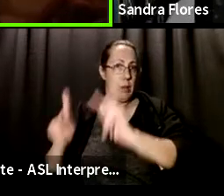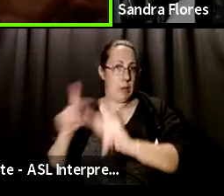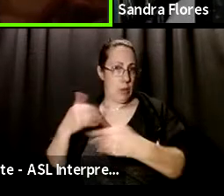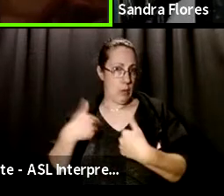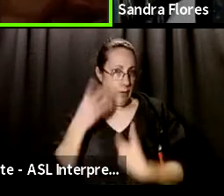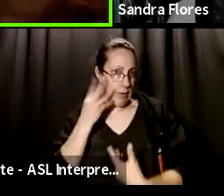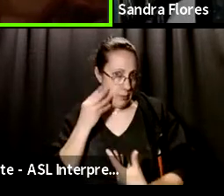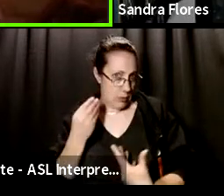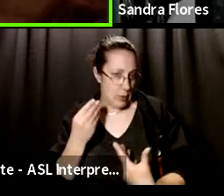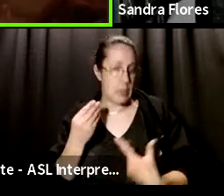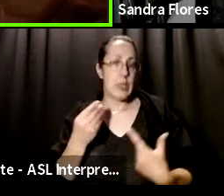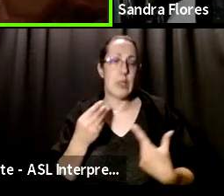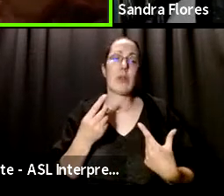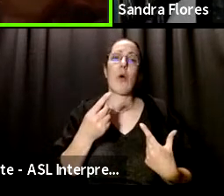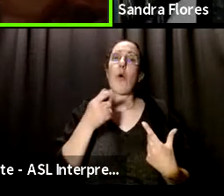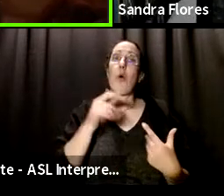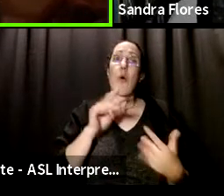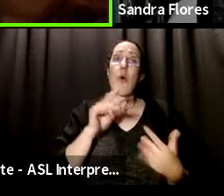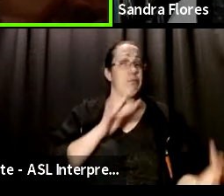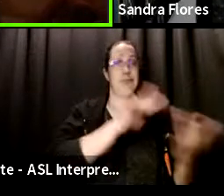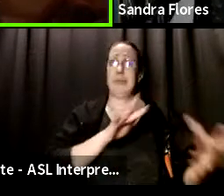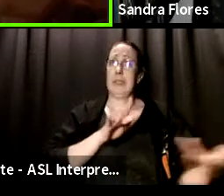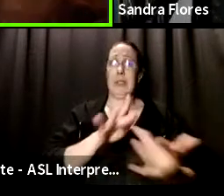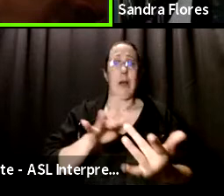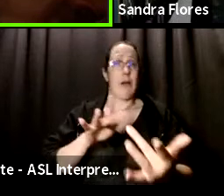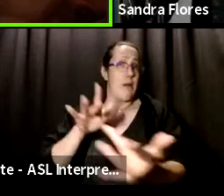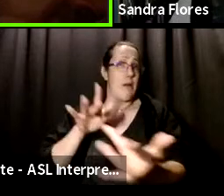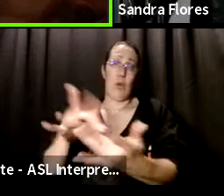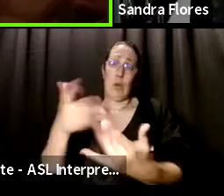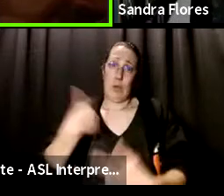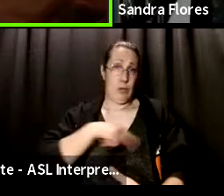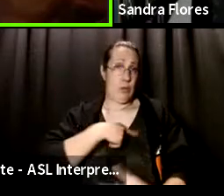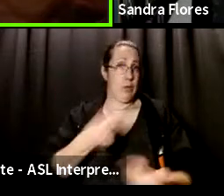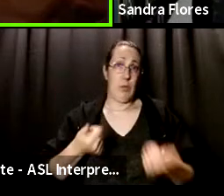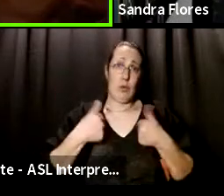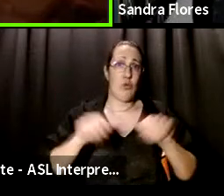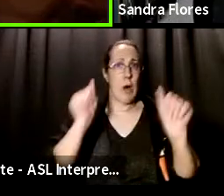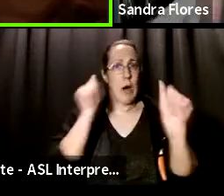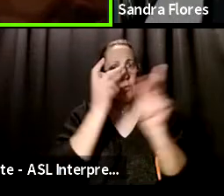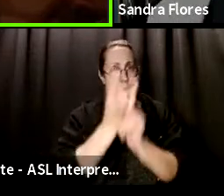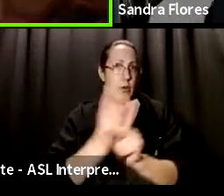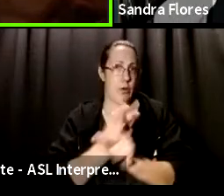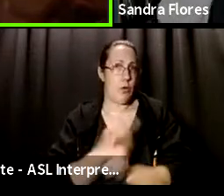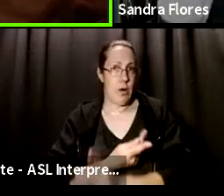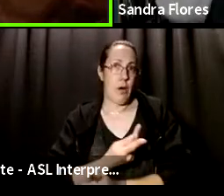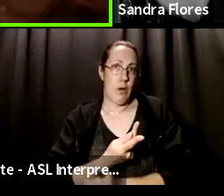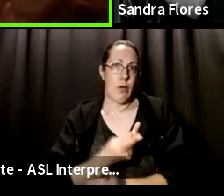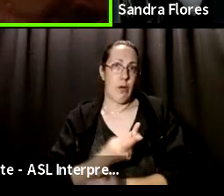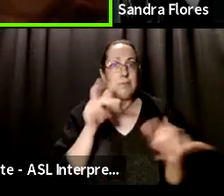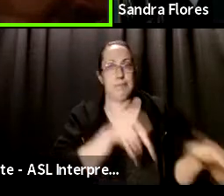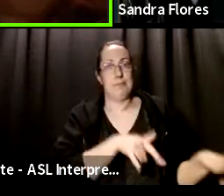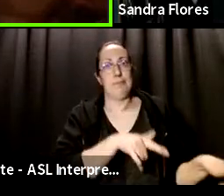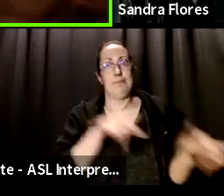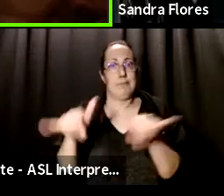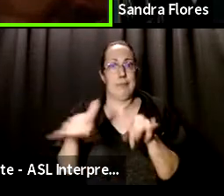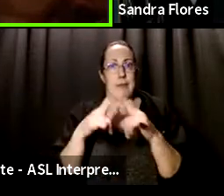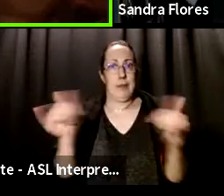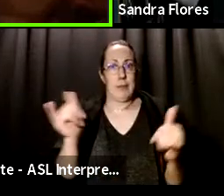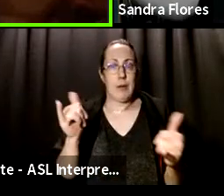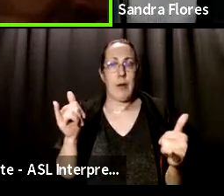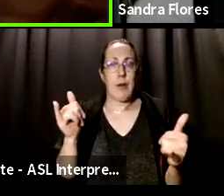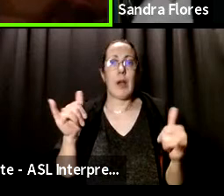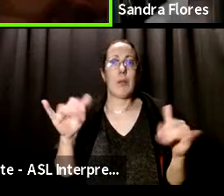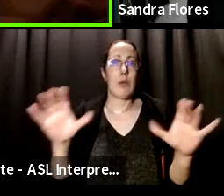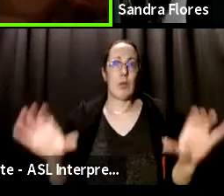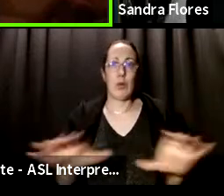year, where outreach is just something that we have been trying to figure out as we also are trying to do it. Sure,